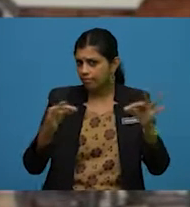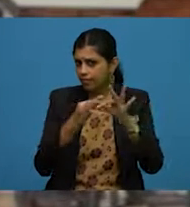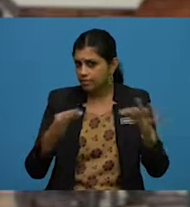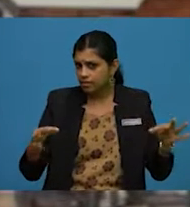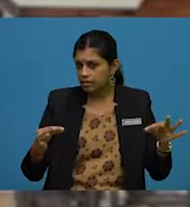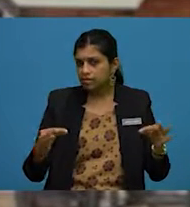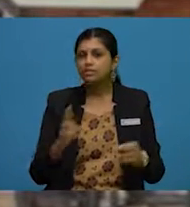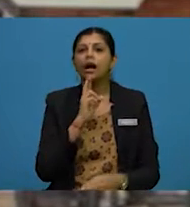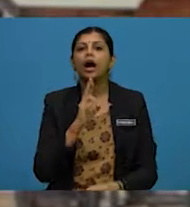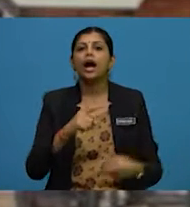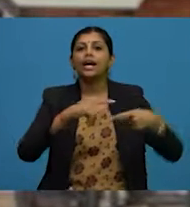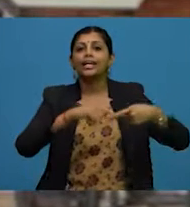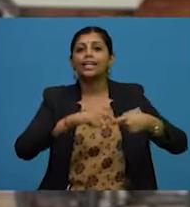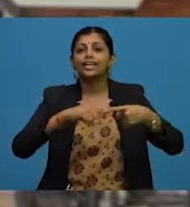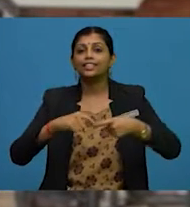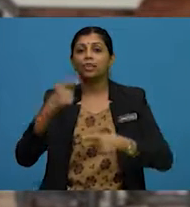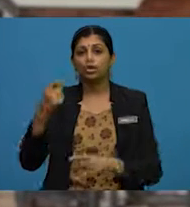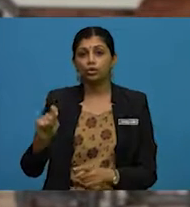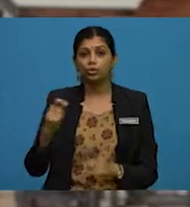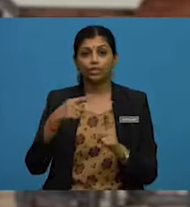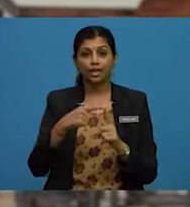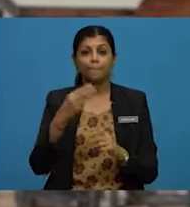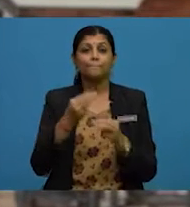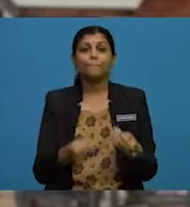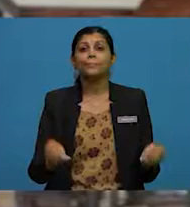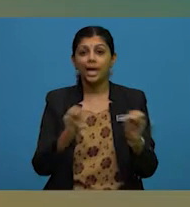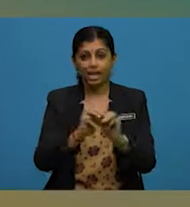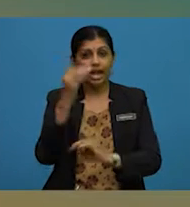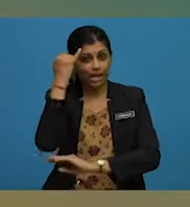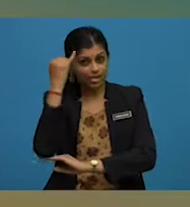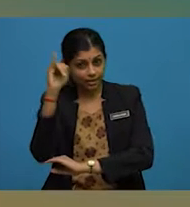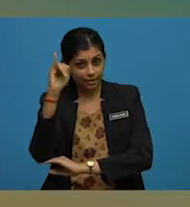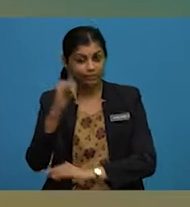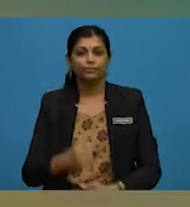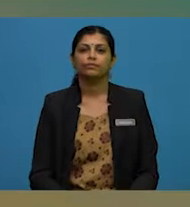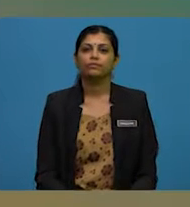are connected to the main idea.